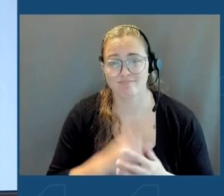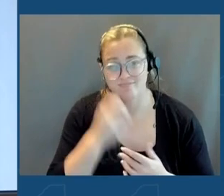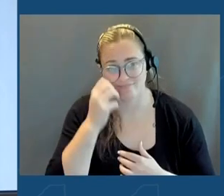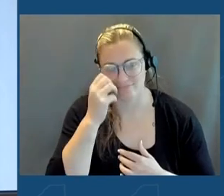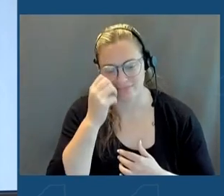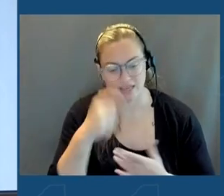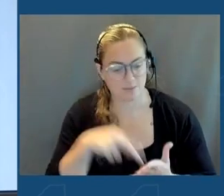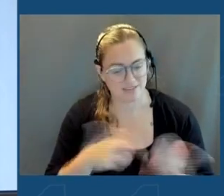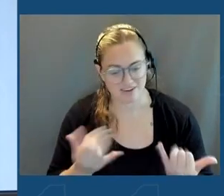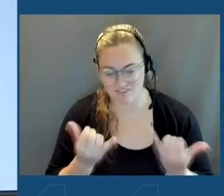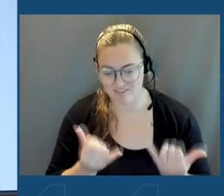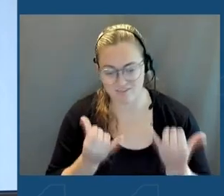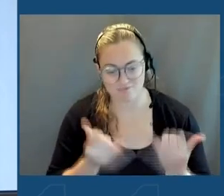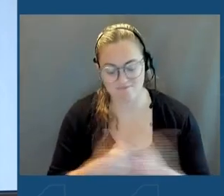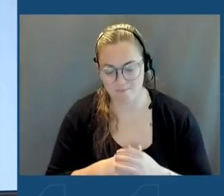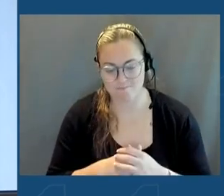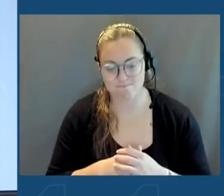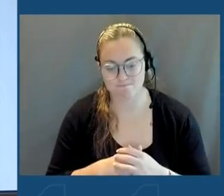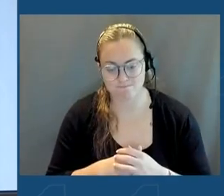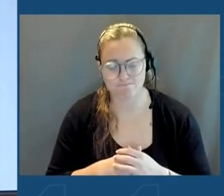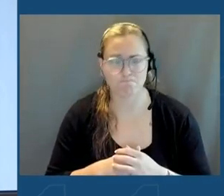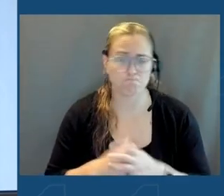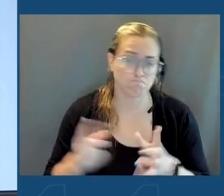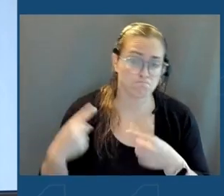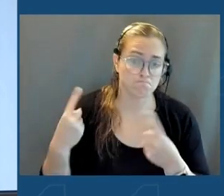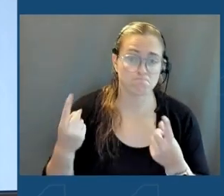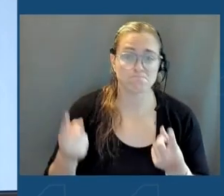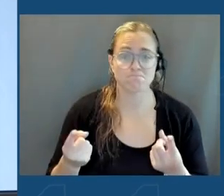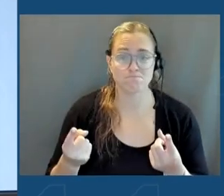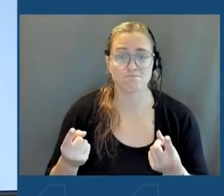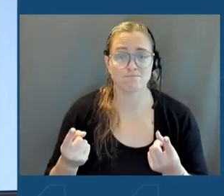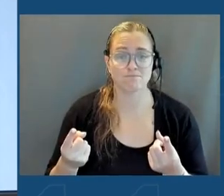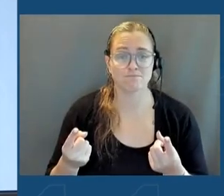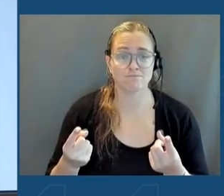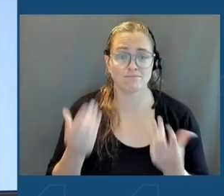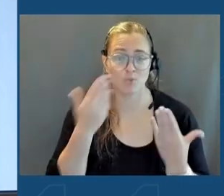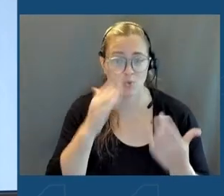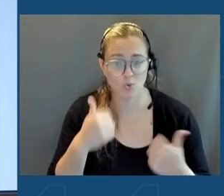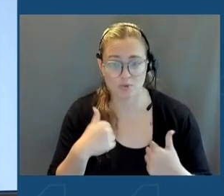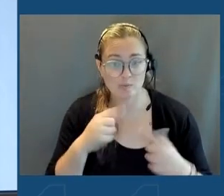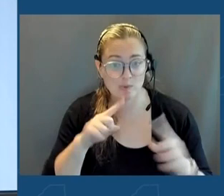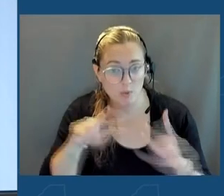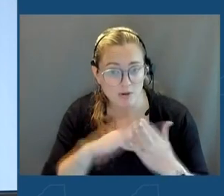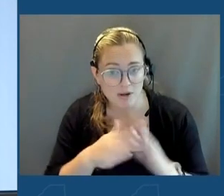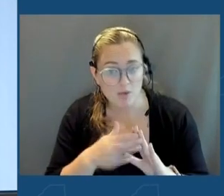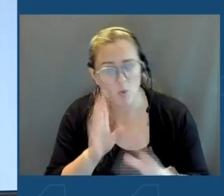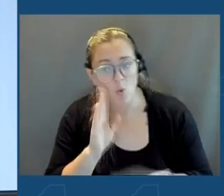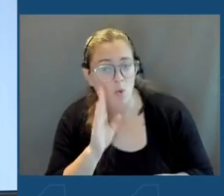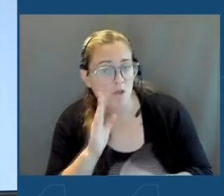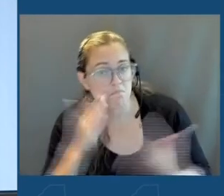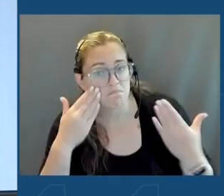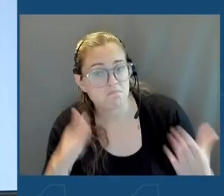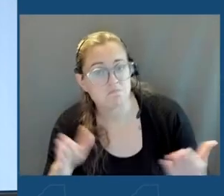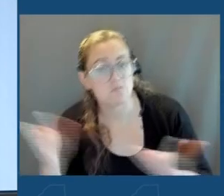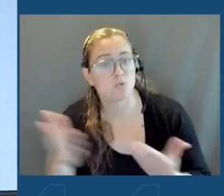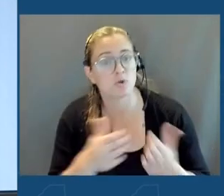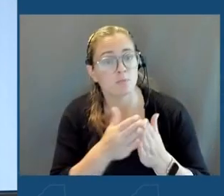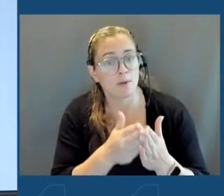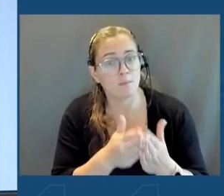here, someday, you won't know it's me coming to town, or maybe you will, I'm going to bring my boat from